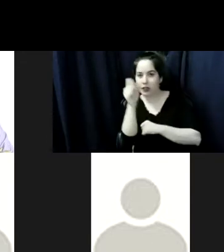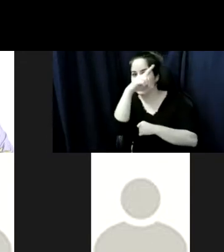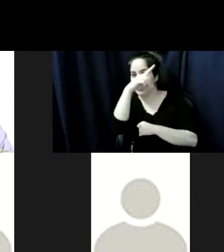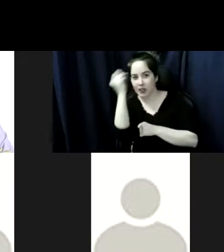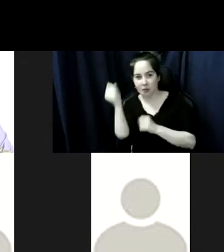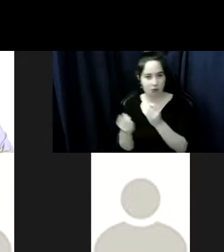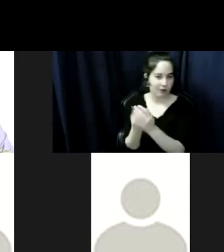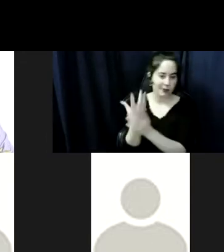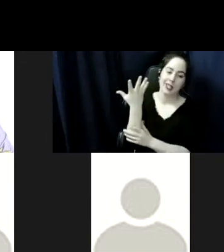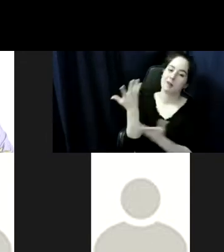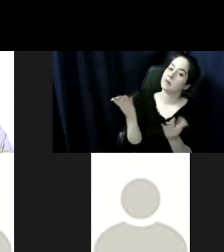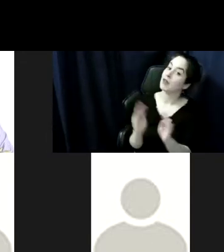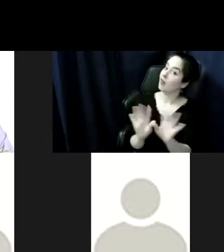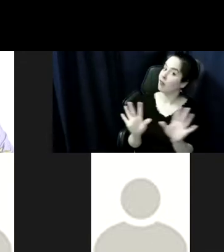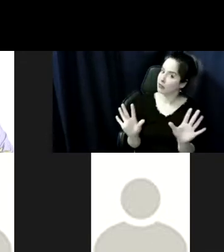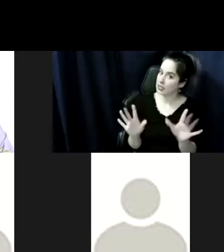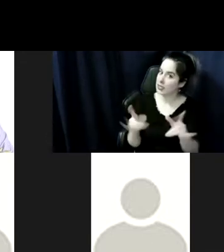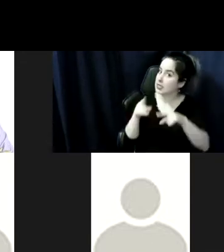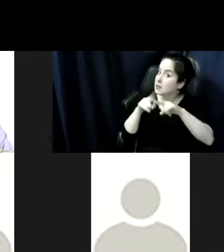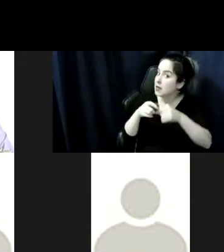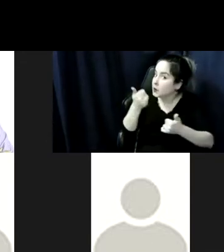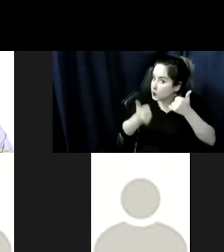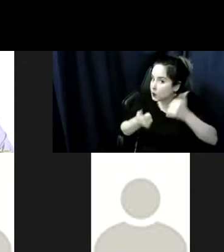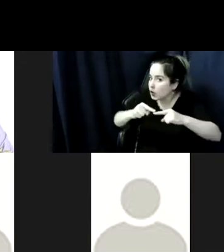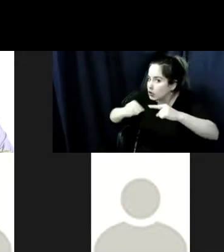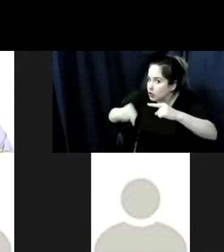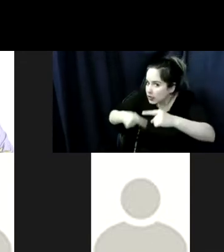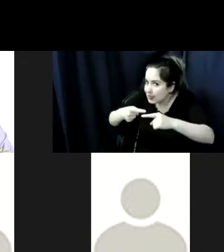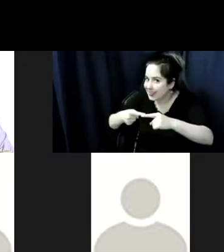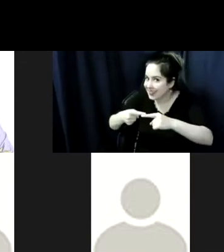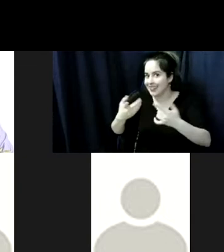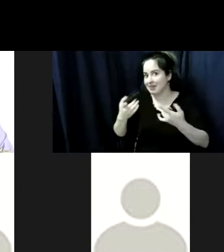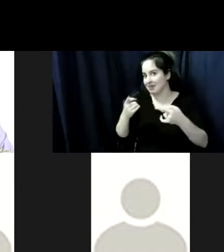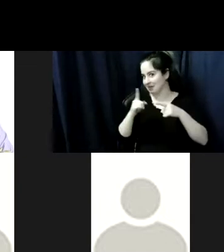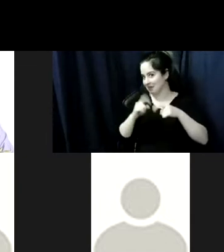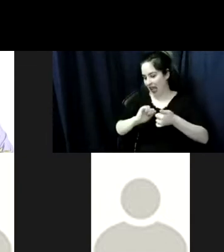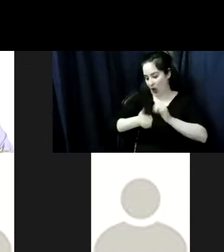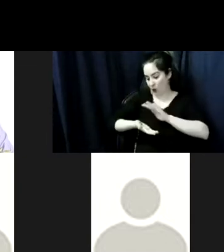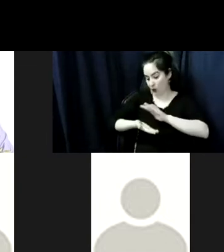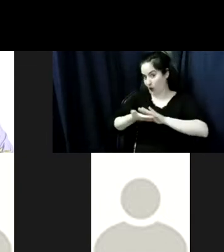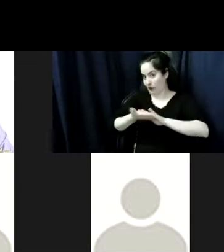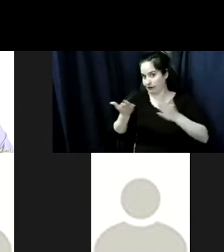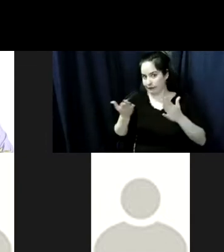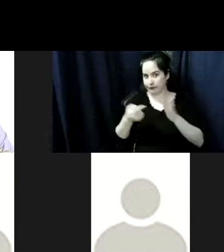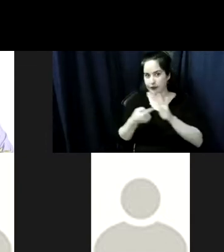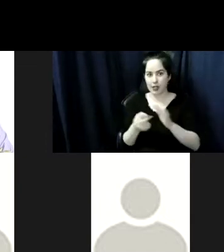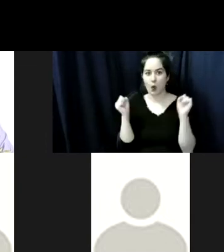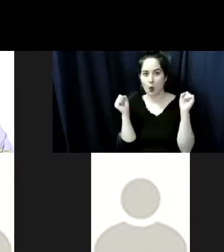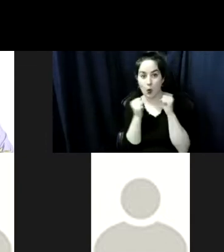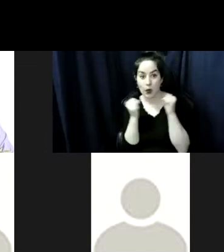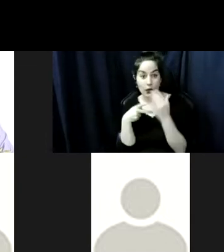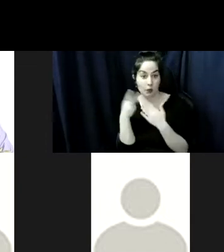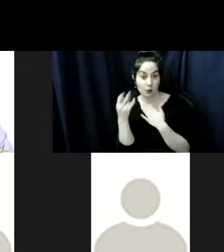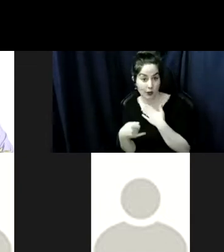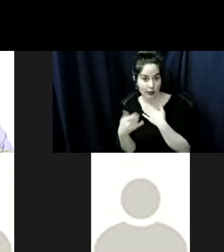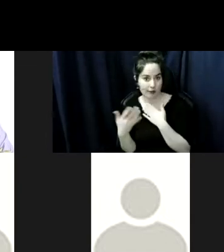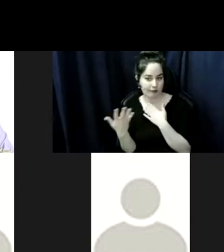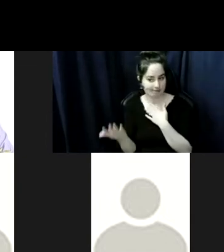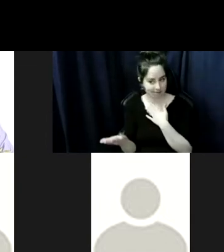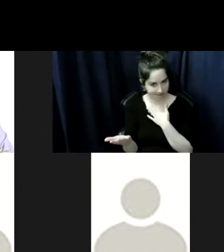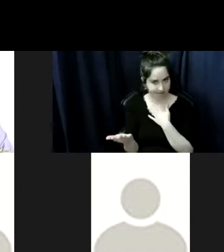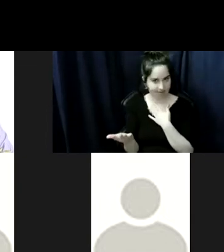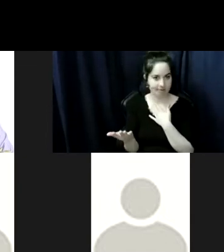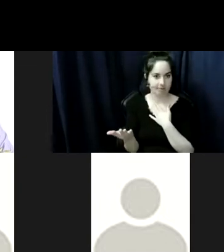and logistical considerations when you are thinking about doing a winter project, because you have to think about things